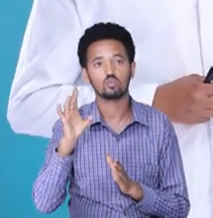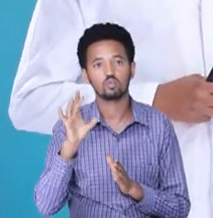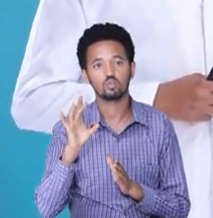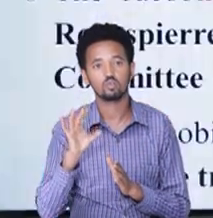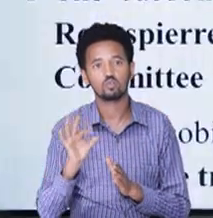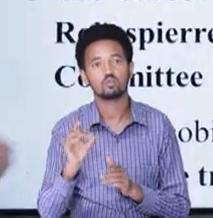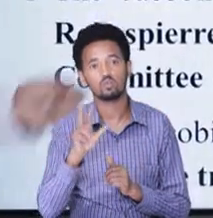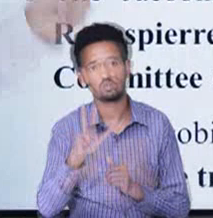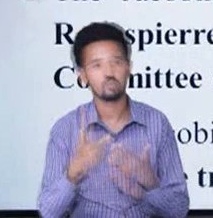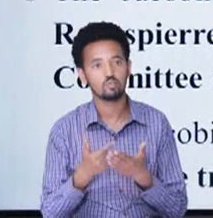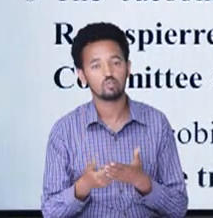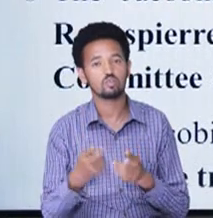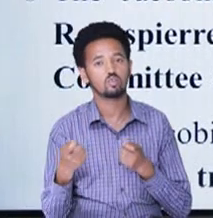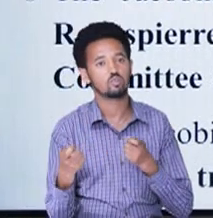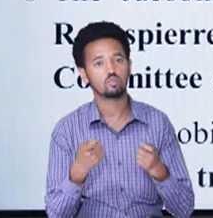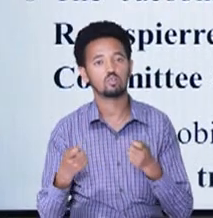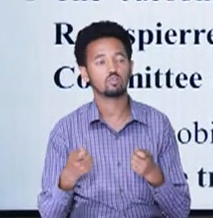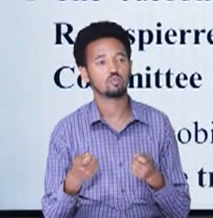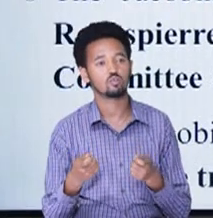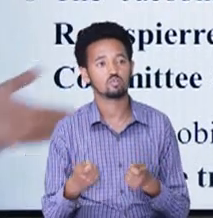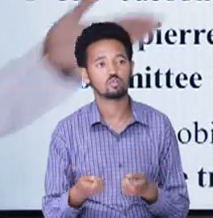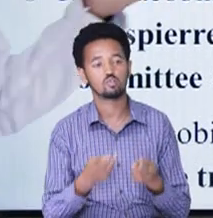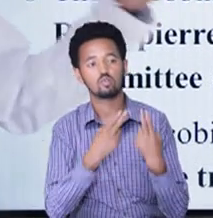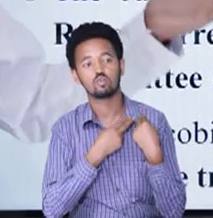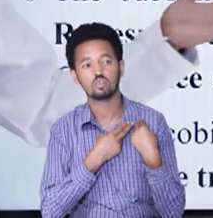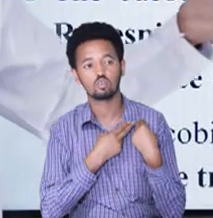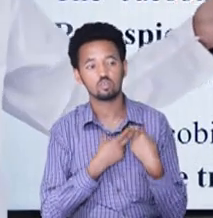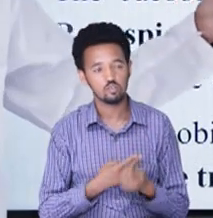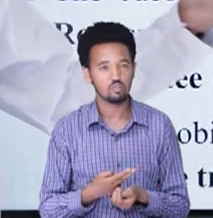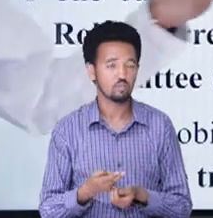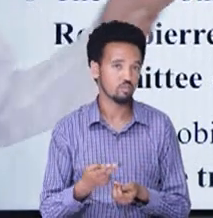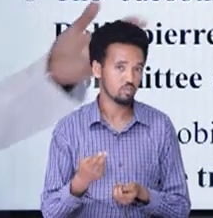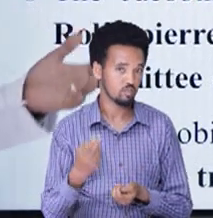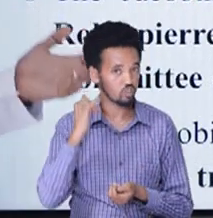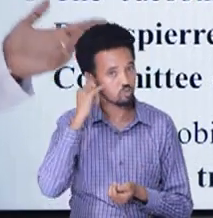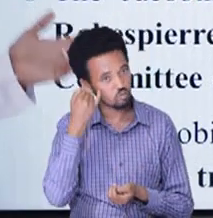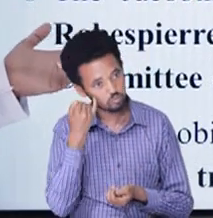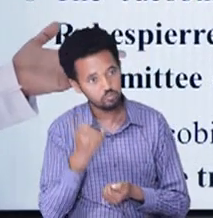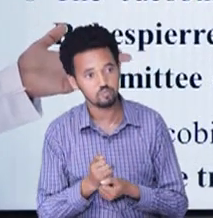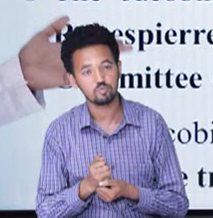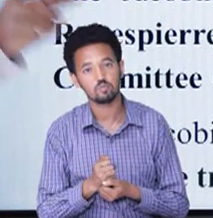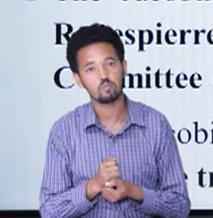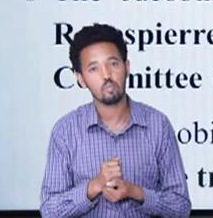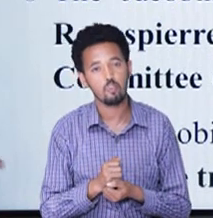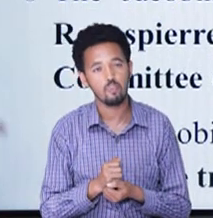to the killing of Grodins. The Jacobins leader, theorist Maximilien